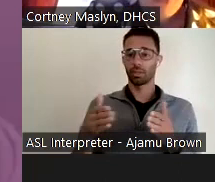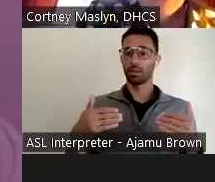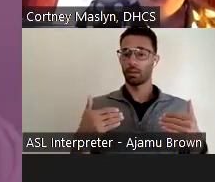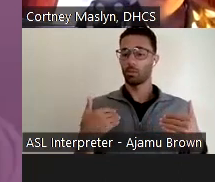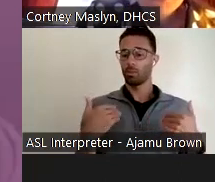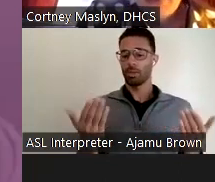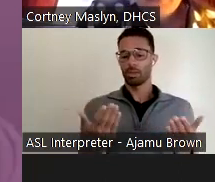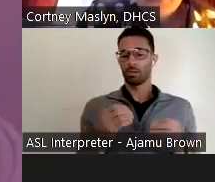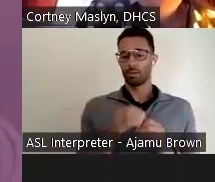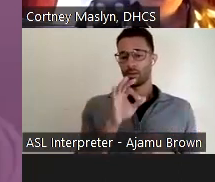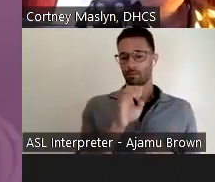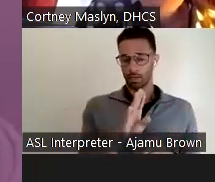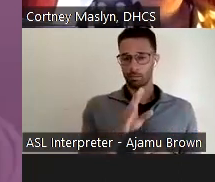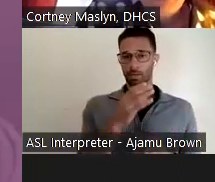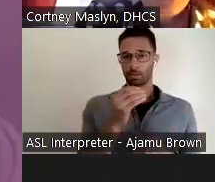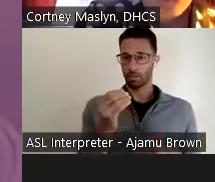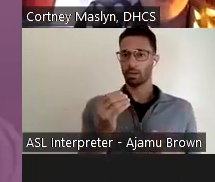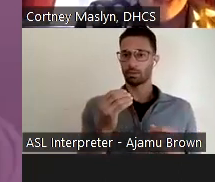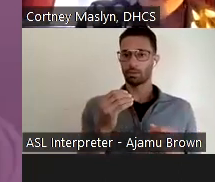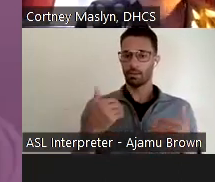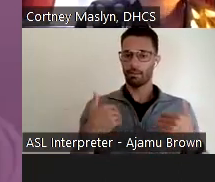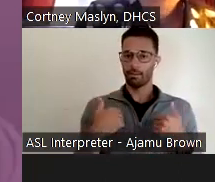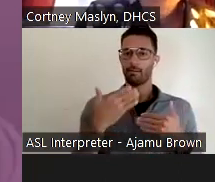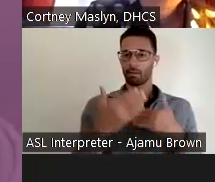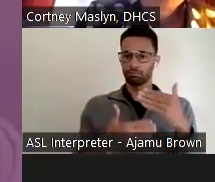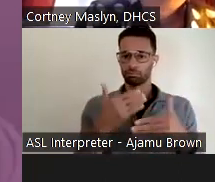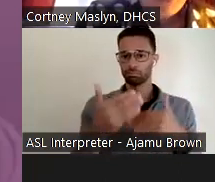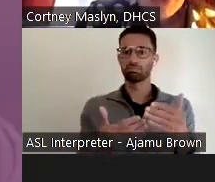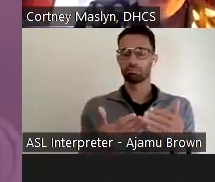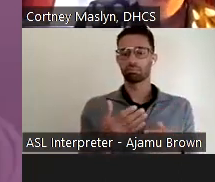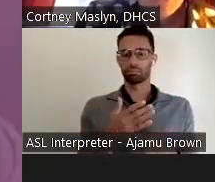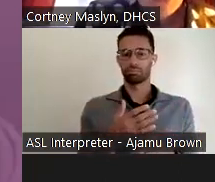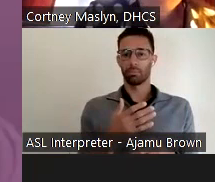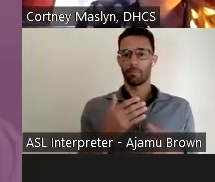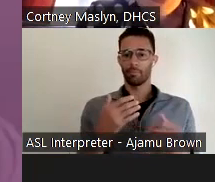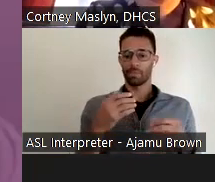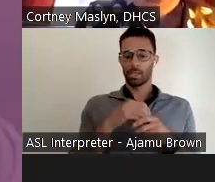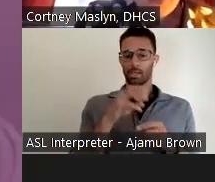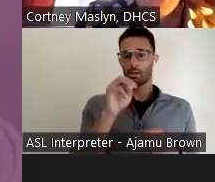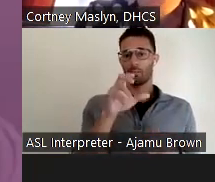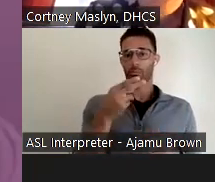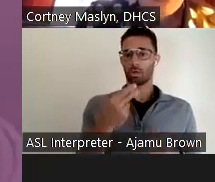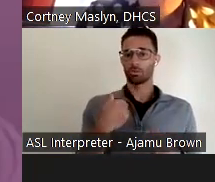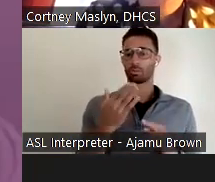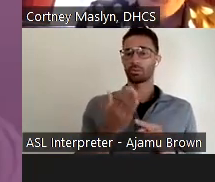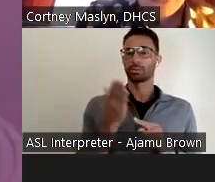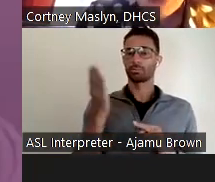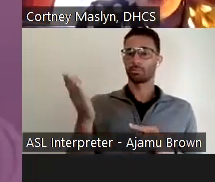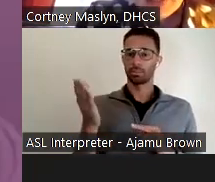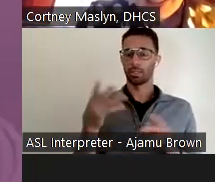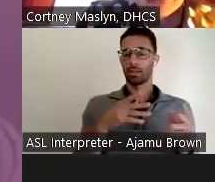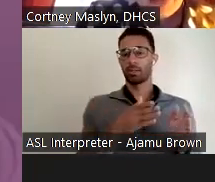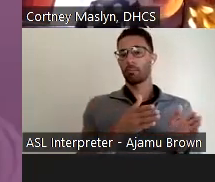a bit of progress on this at this front. We in March submitted the statewide transition plan to the Center for Medicare and